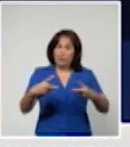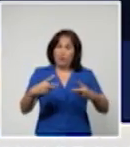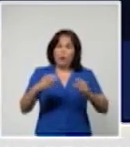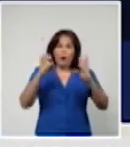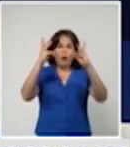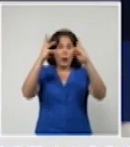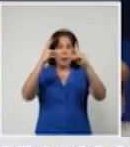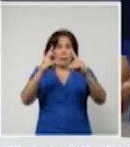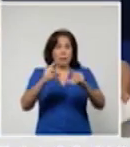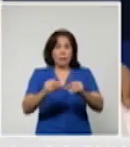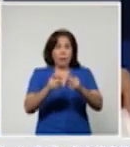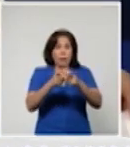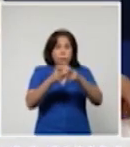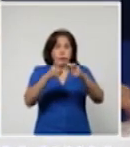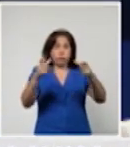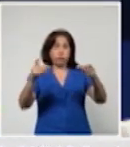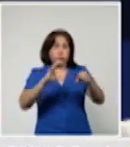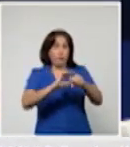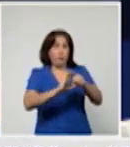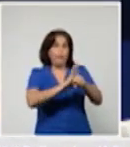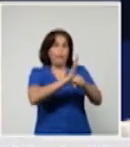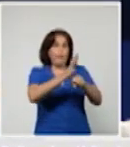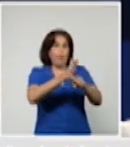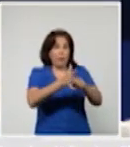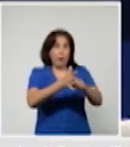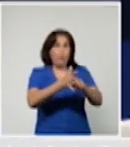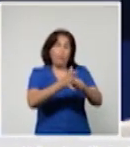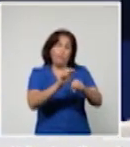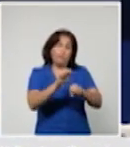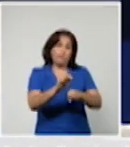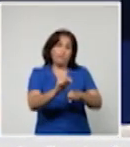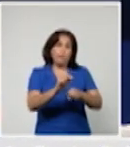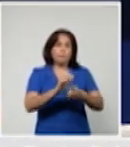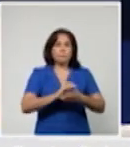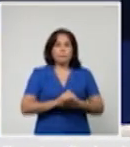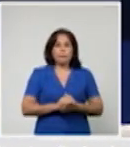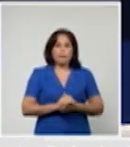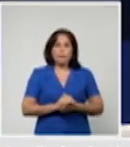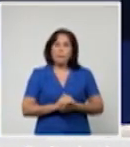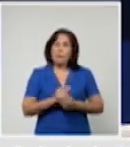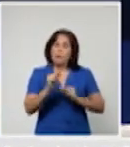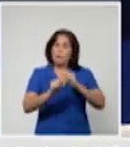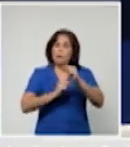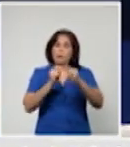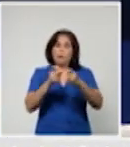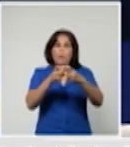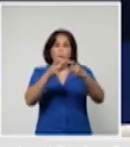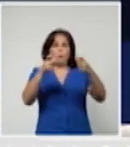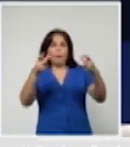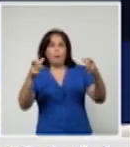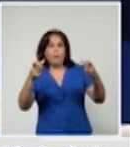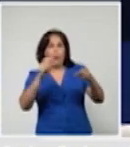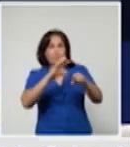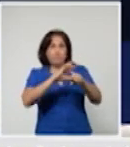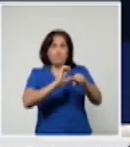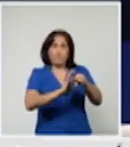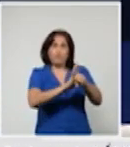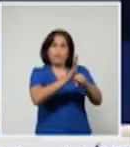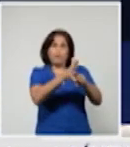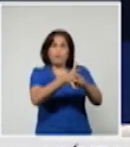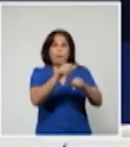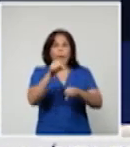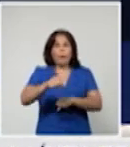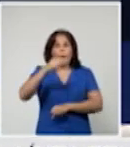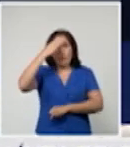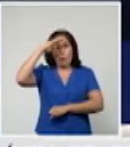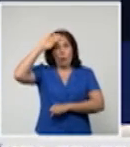situation, which, I repeat, represents a great risk to our country,